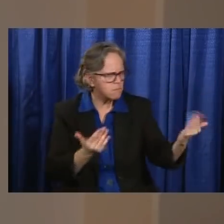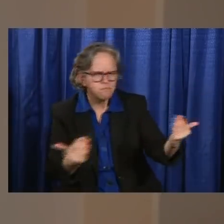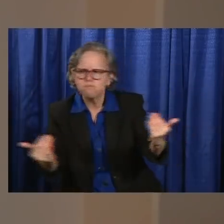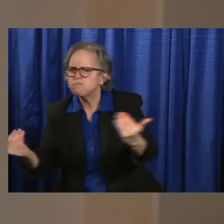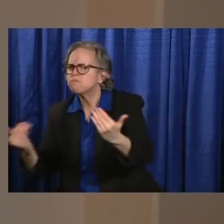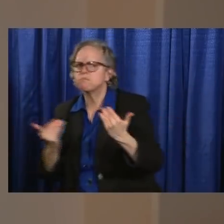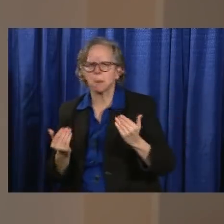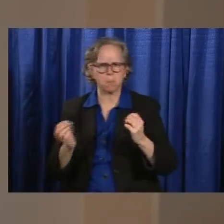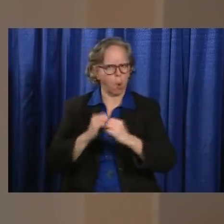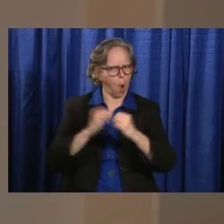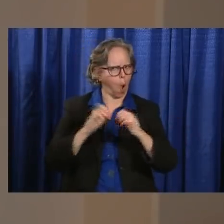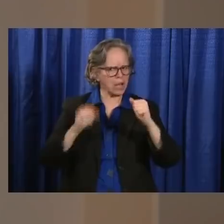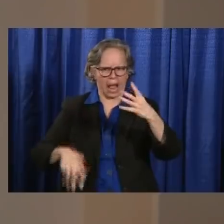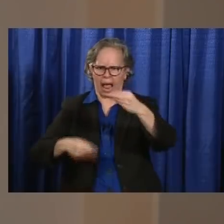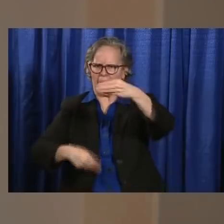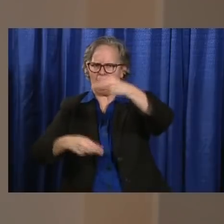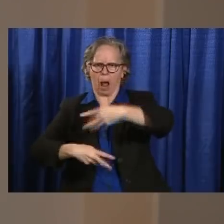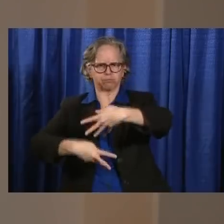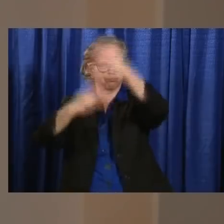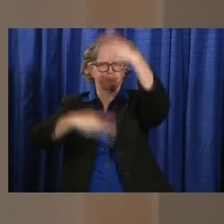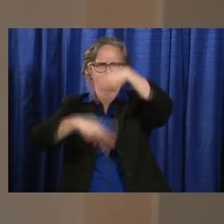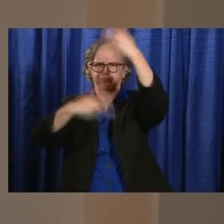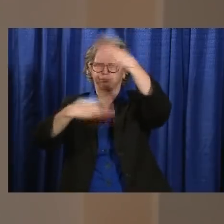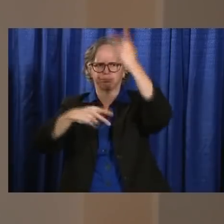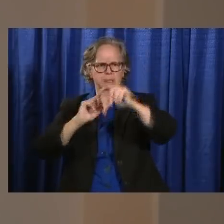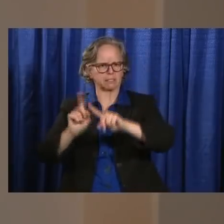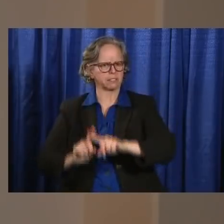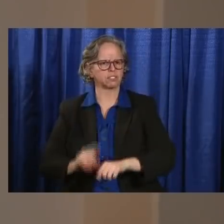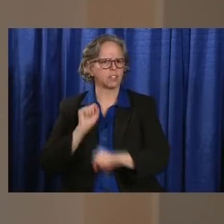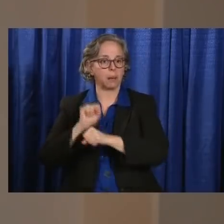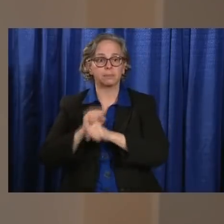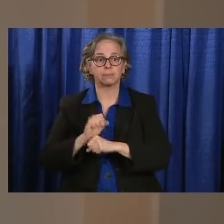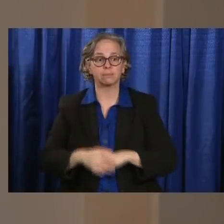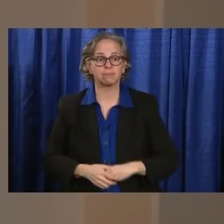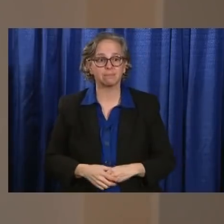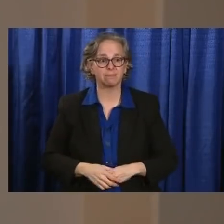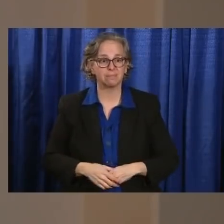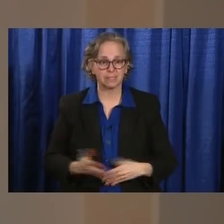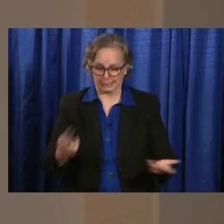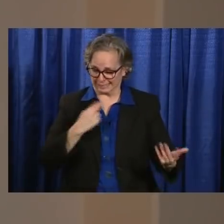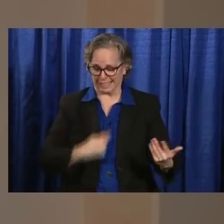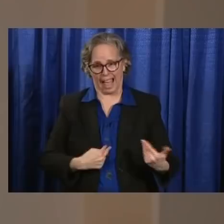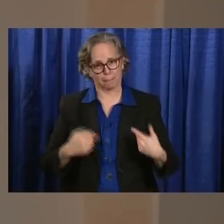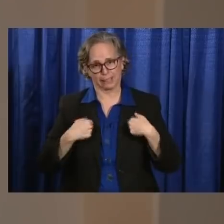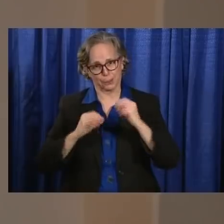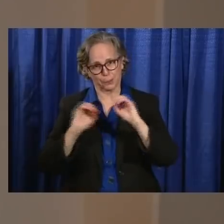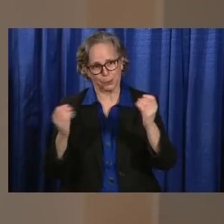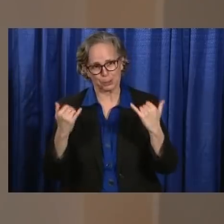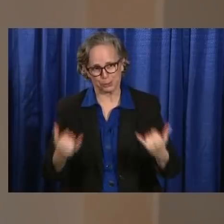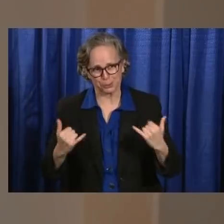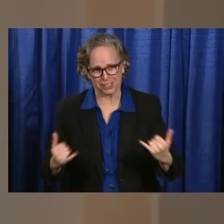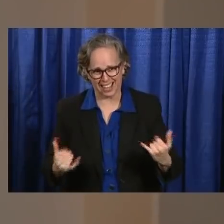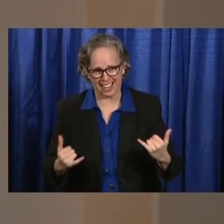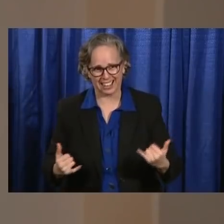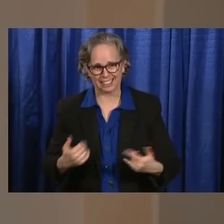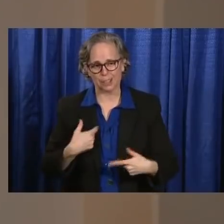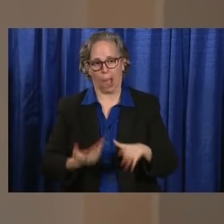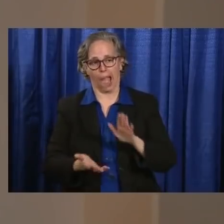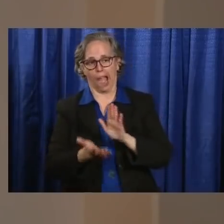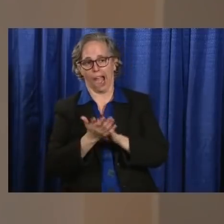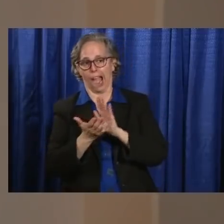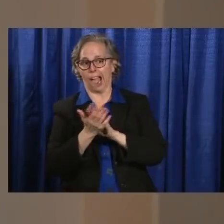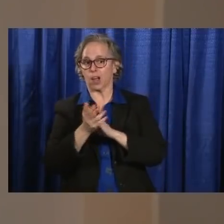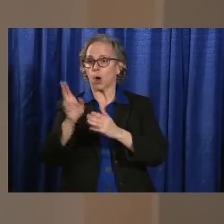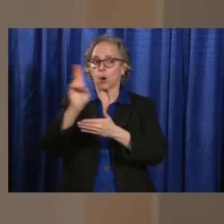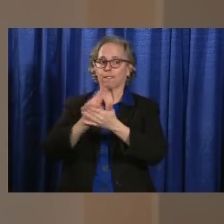alma mater on here, but I do want to give a shout out to a couple people at my alma mater, the University of Dayton. Coach Anthony Grant, who was named